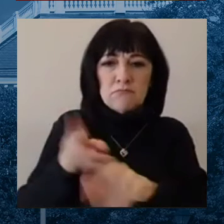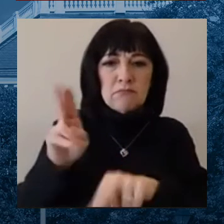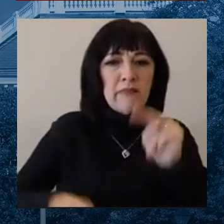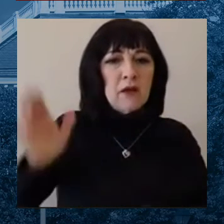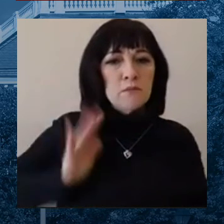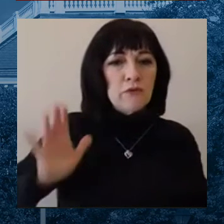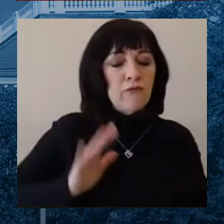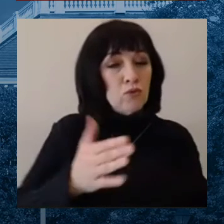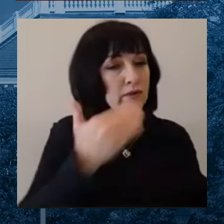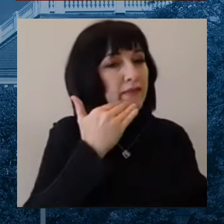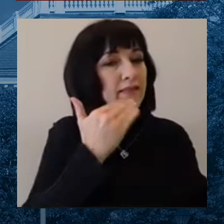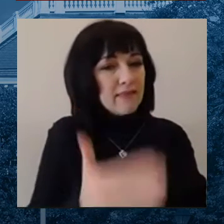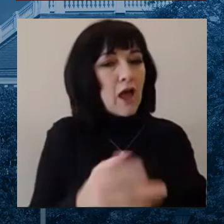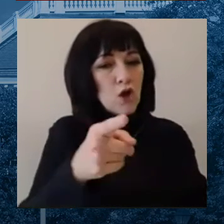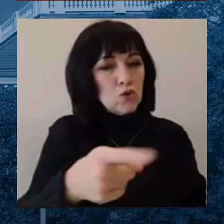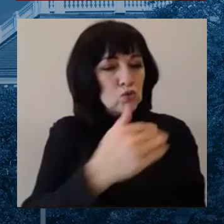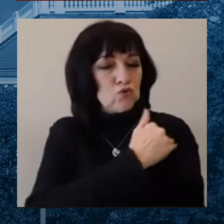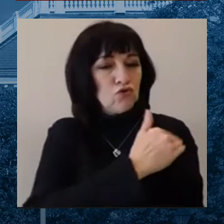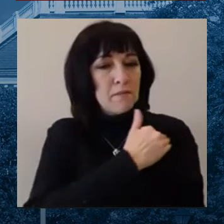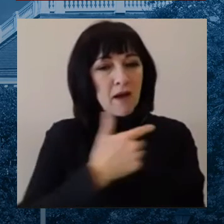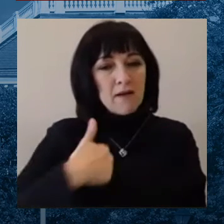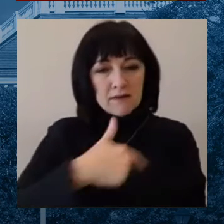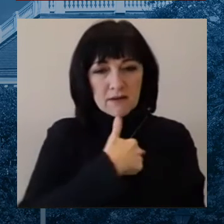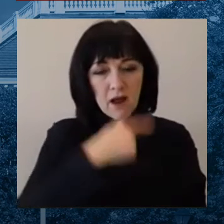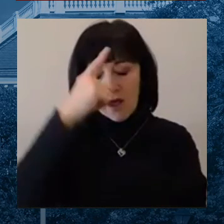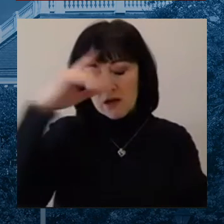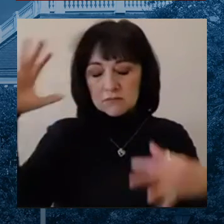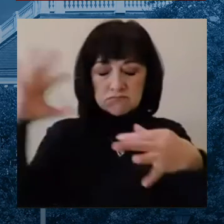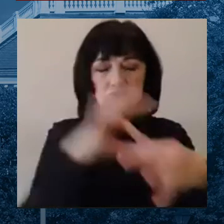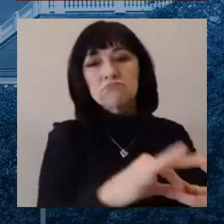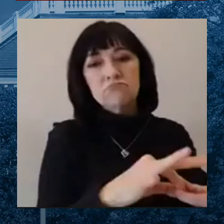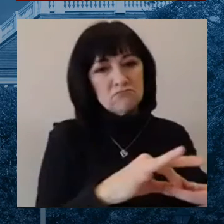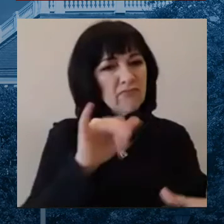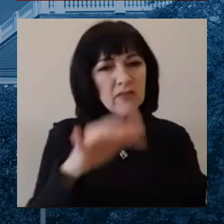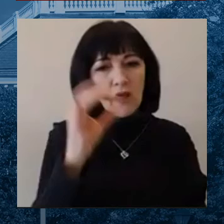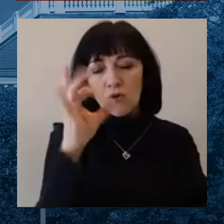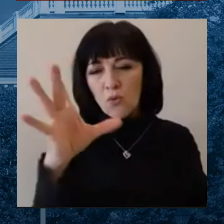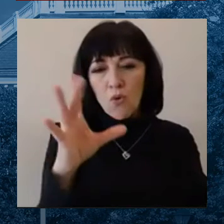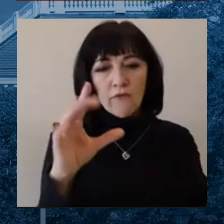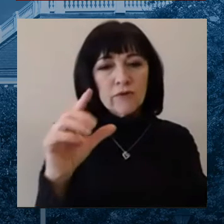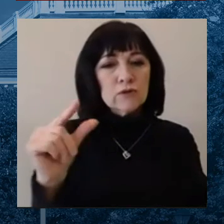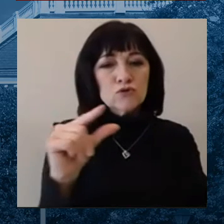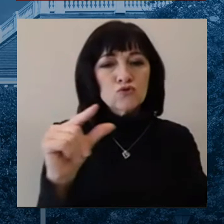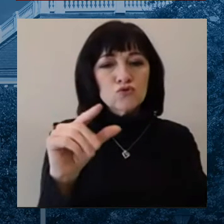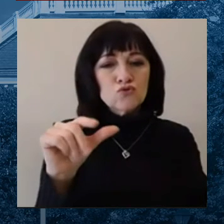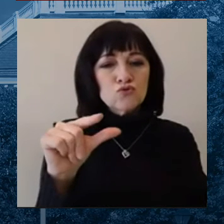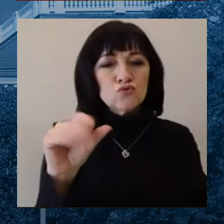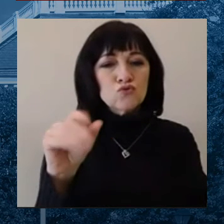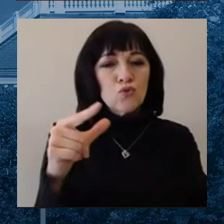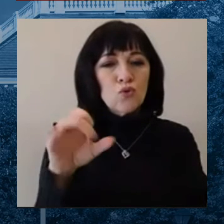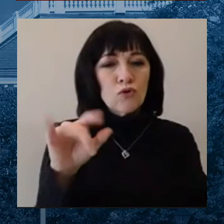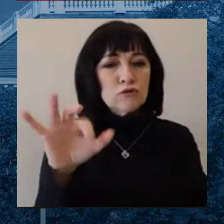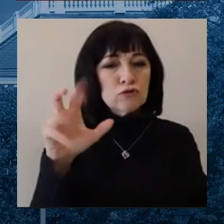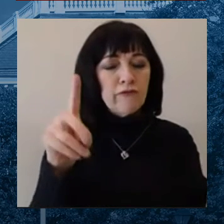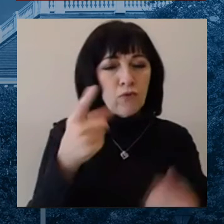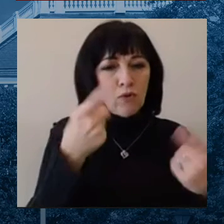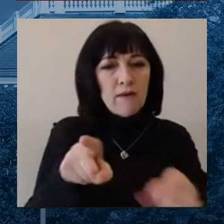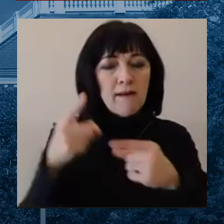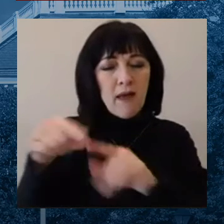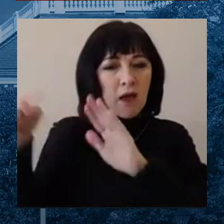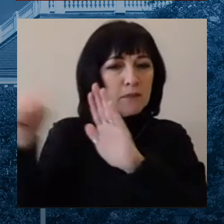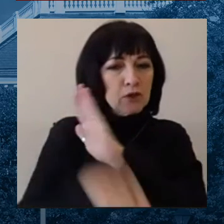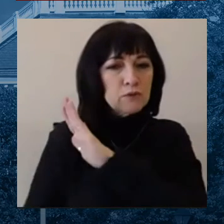once again to the tragic murder of George Floyd and others in similar